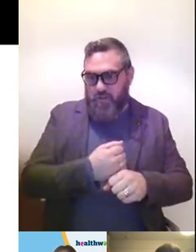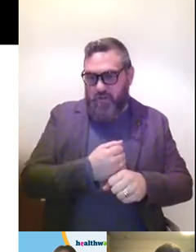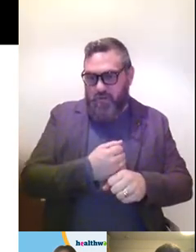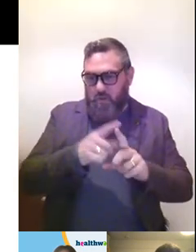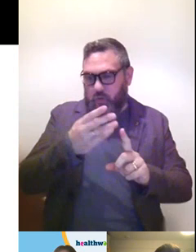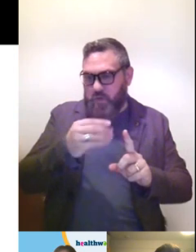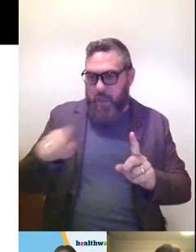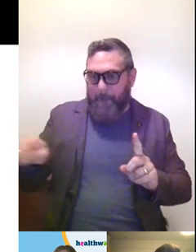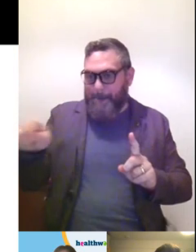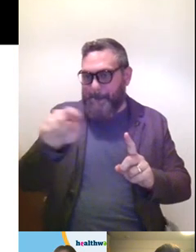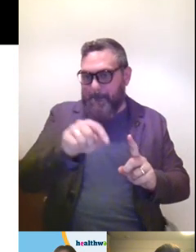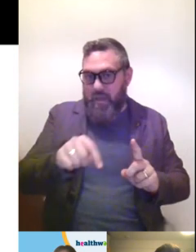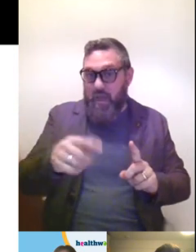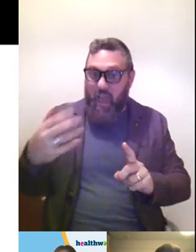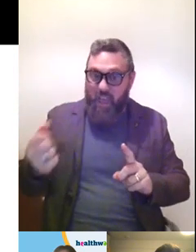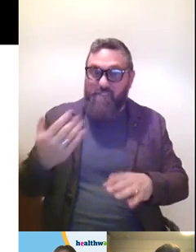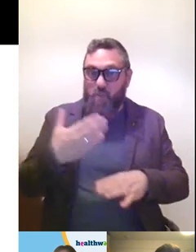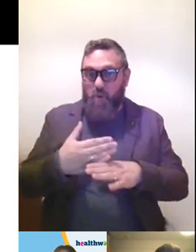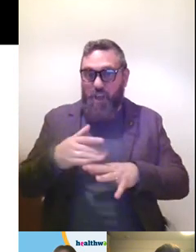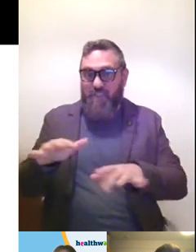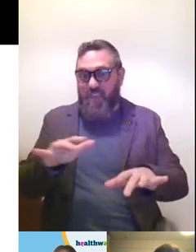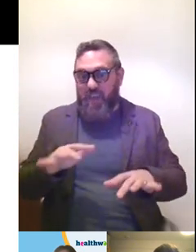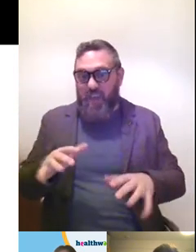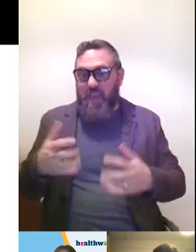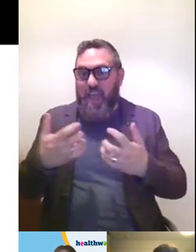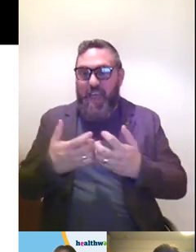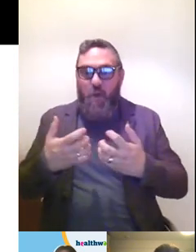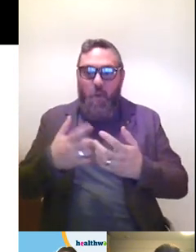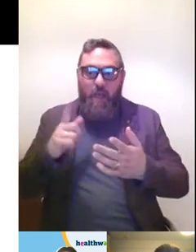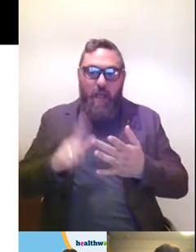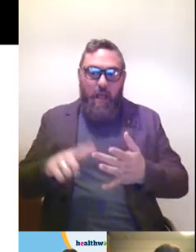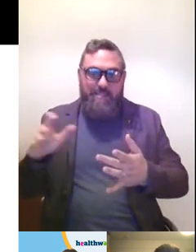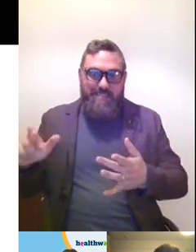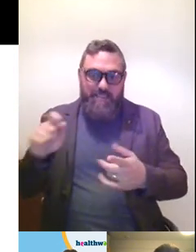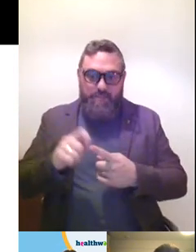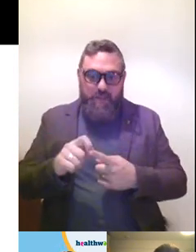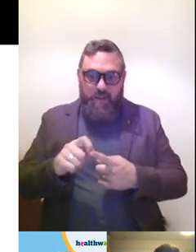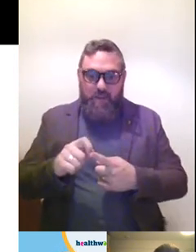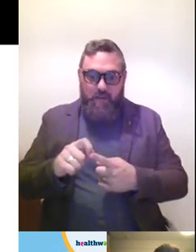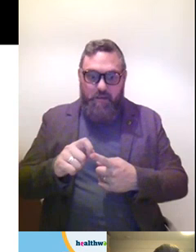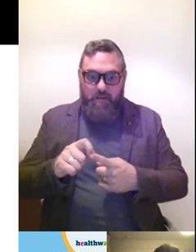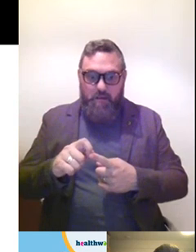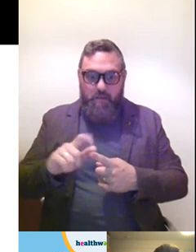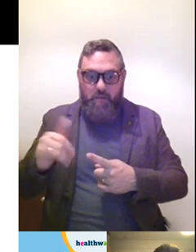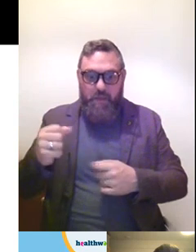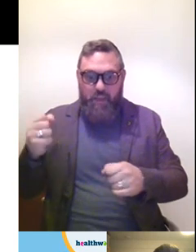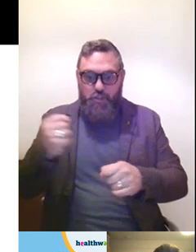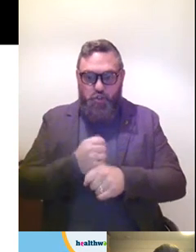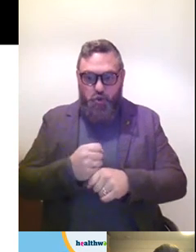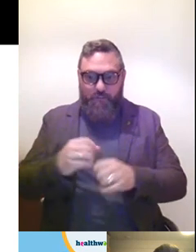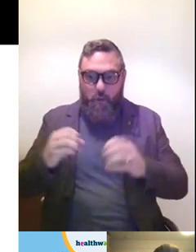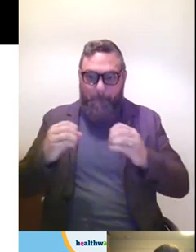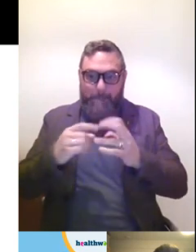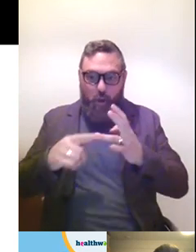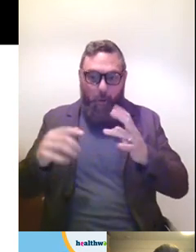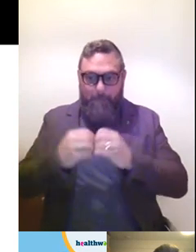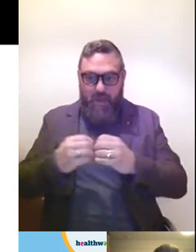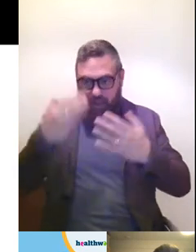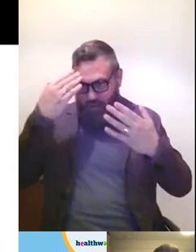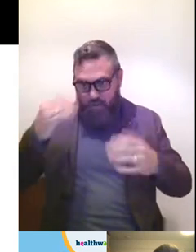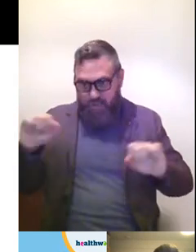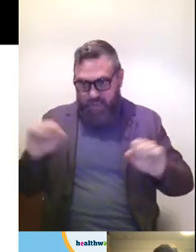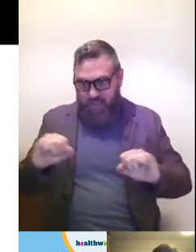So there is work to be done. Quite how the ICP might do that on a Bob footprint, I don't know yet. I